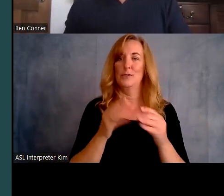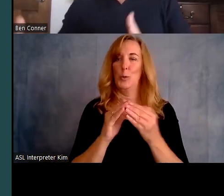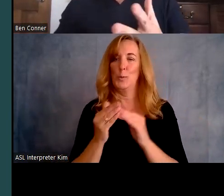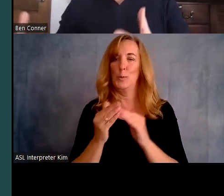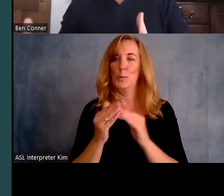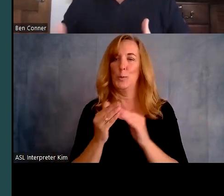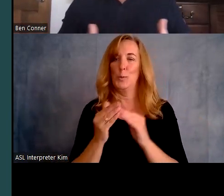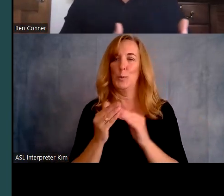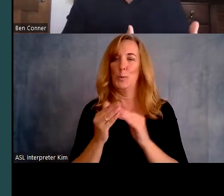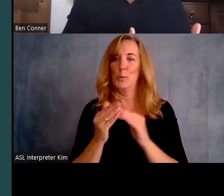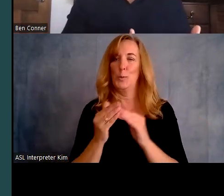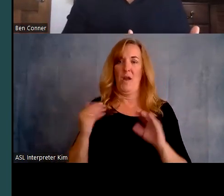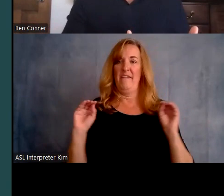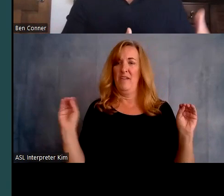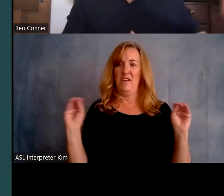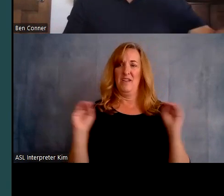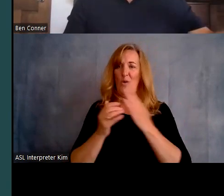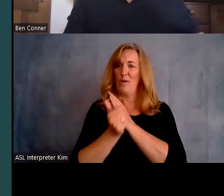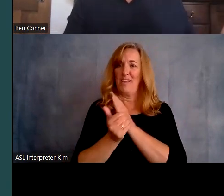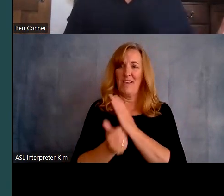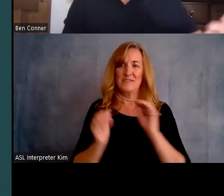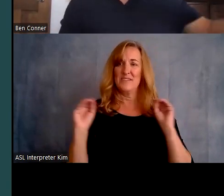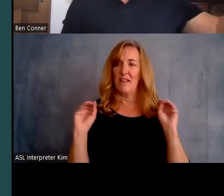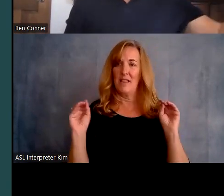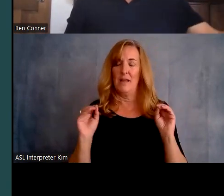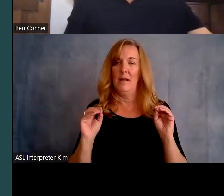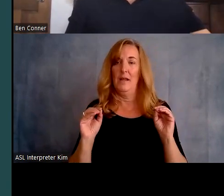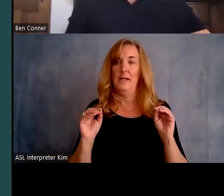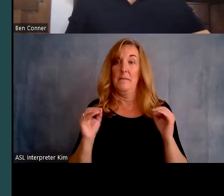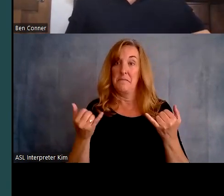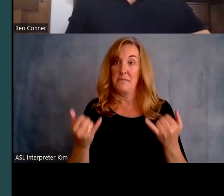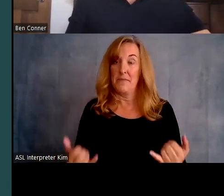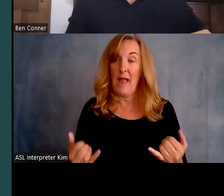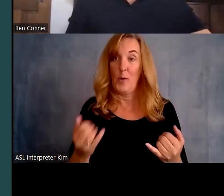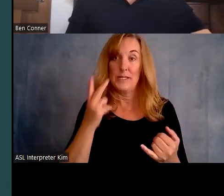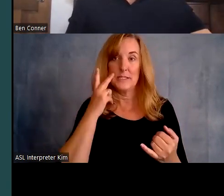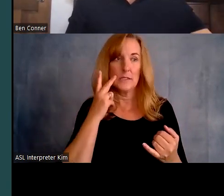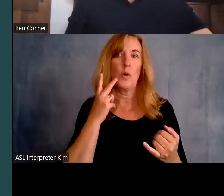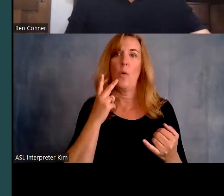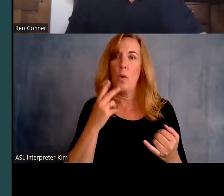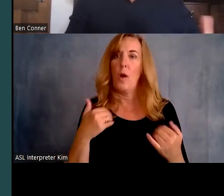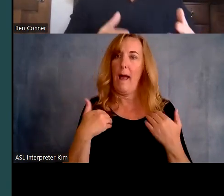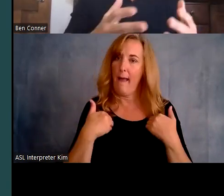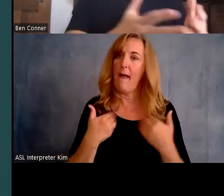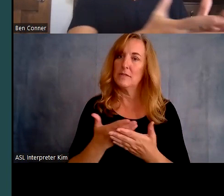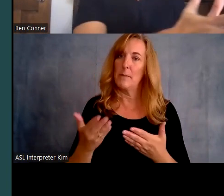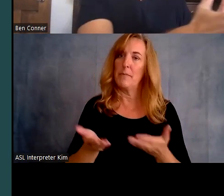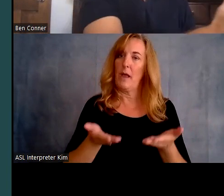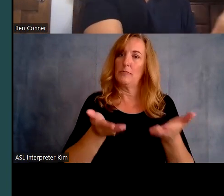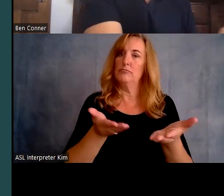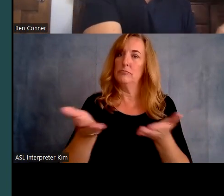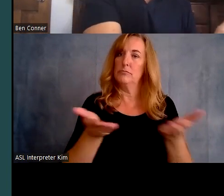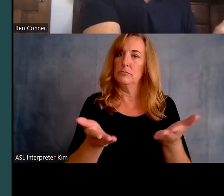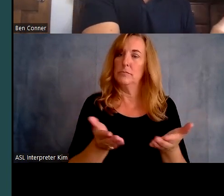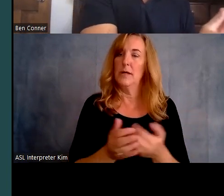to offer them now is welcomed and seen as someone with great contributions to make. I mean, if you want to value it